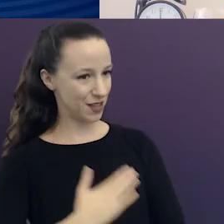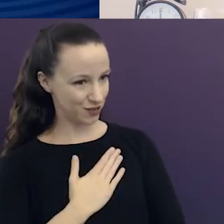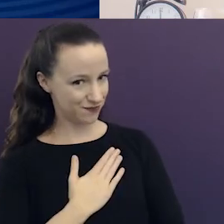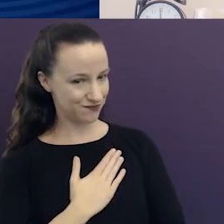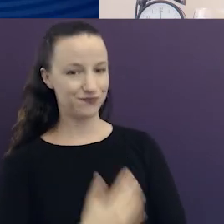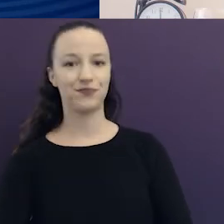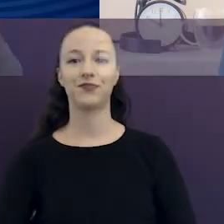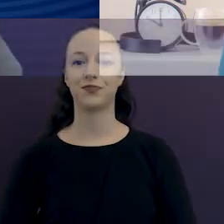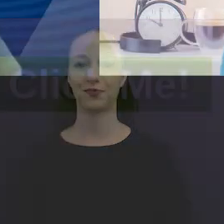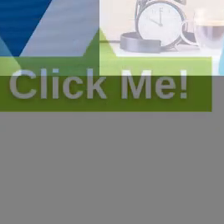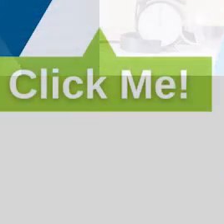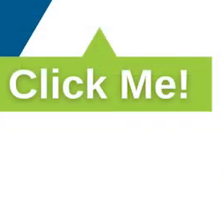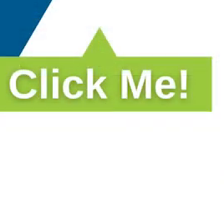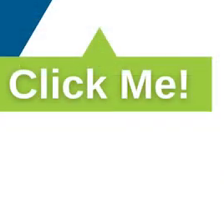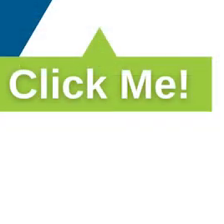My pleasure.